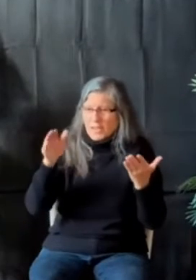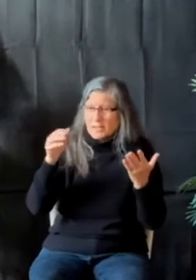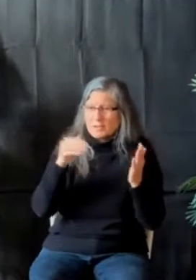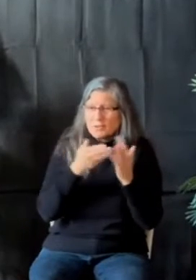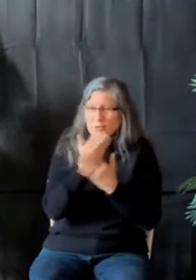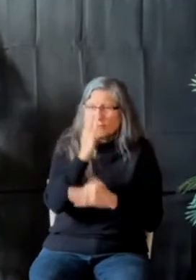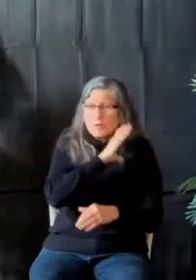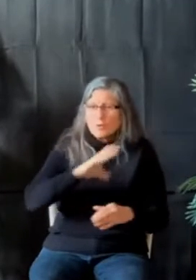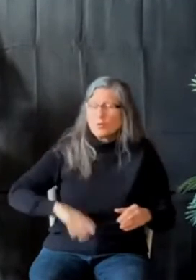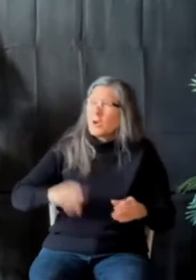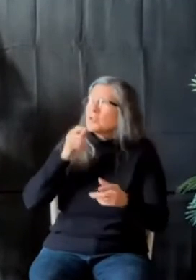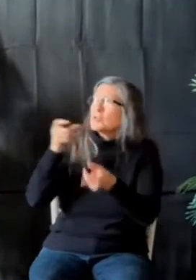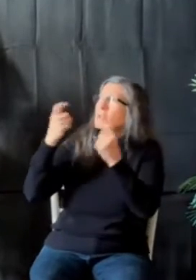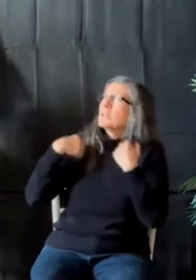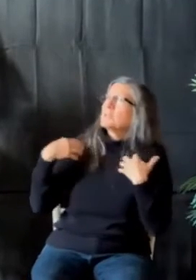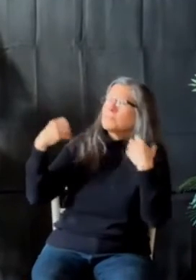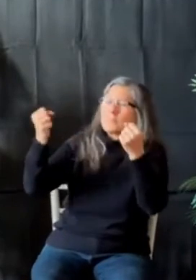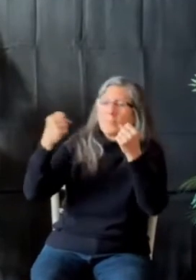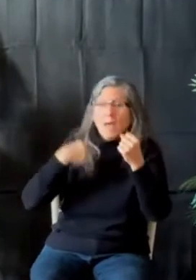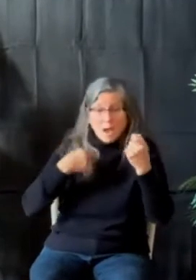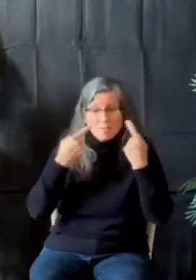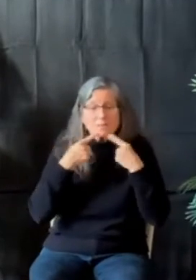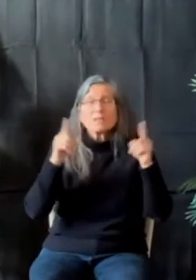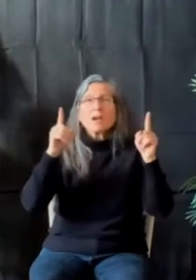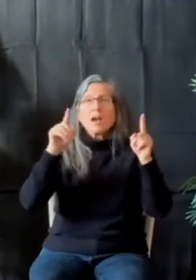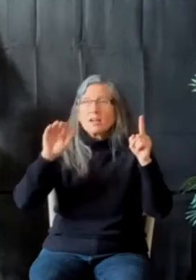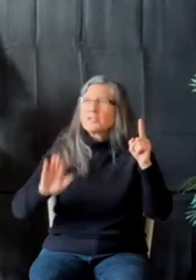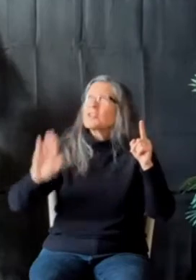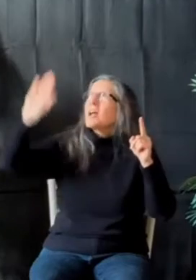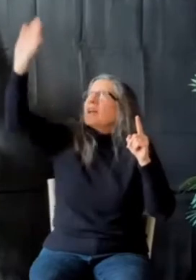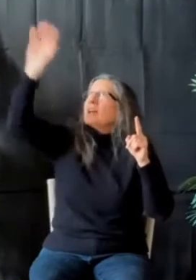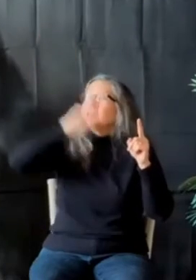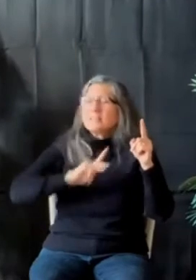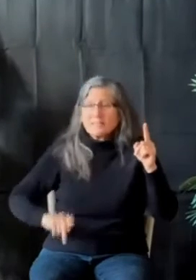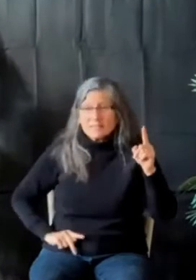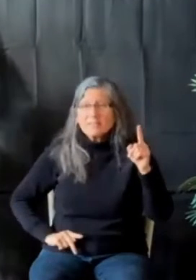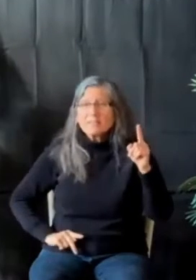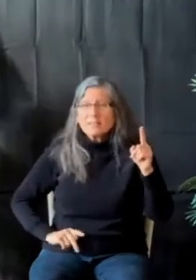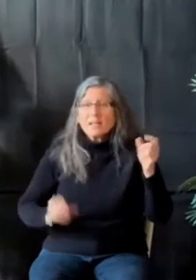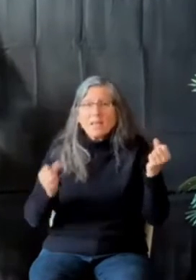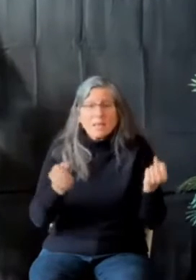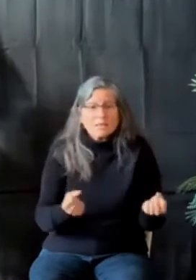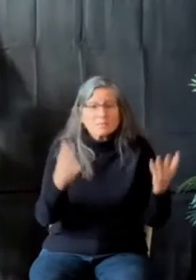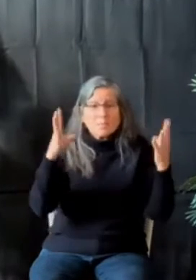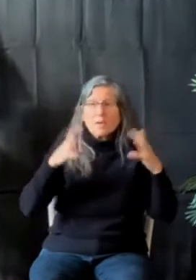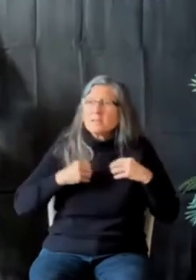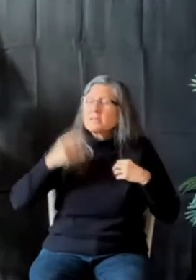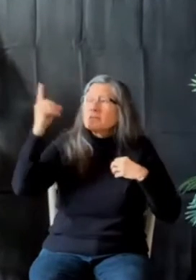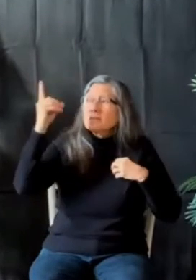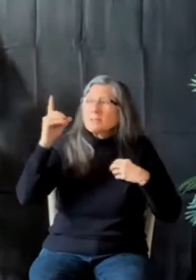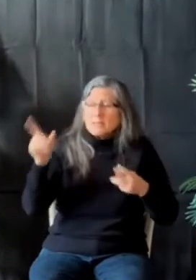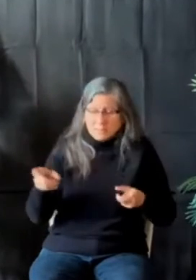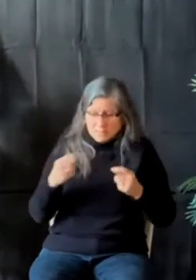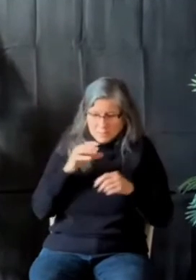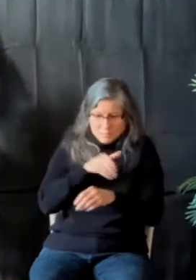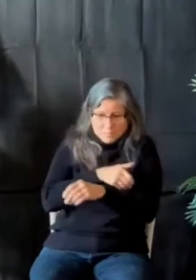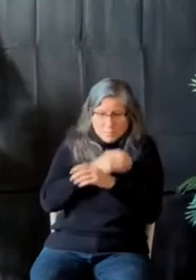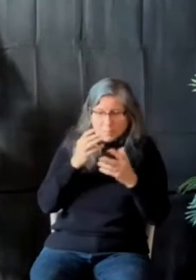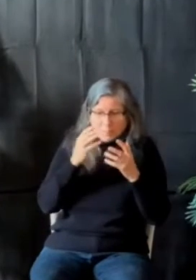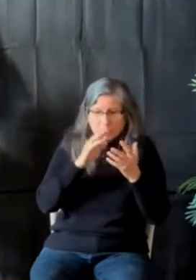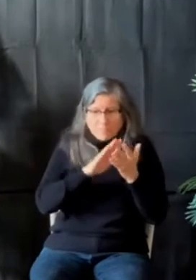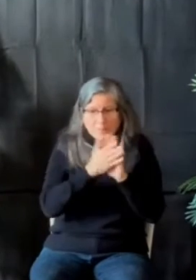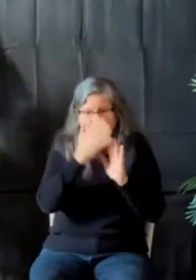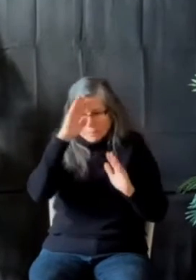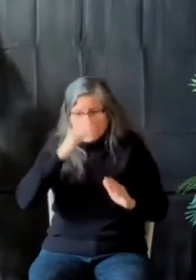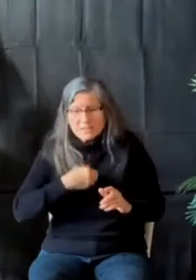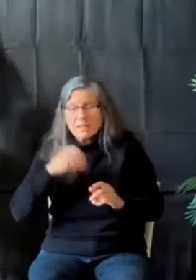Amen? I am declared a child of the King. But as many as received Him, to them gave He power to become the sons